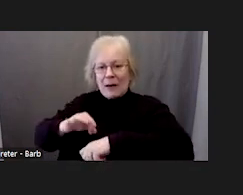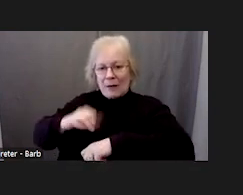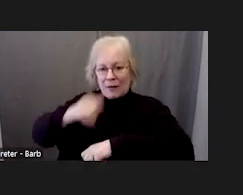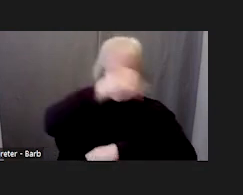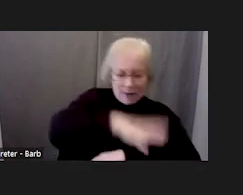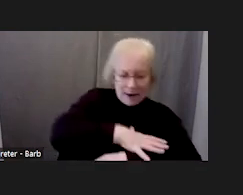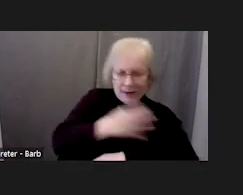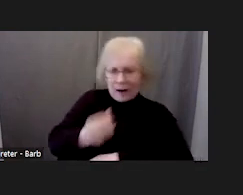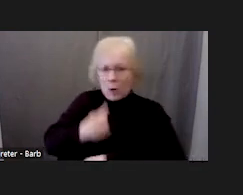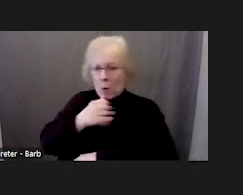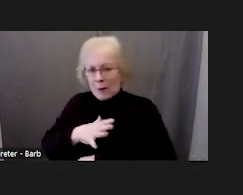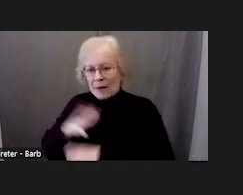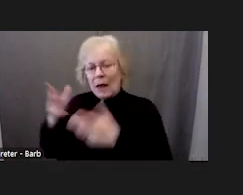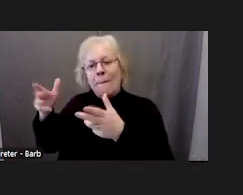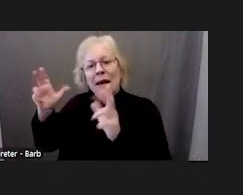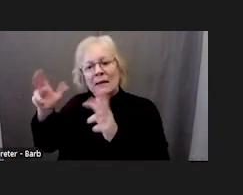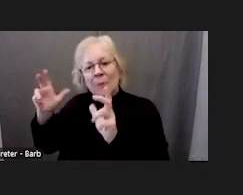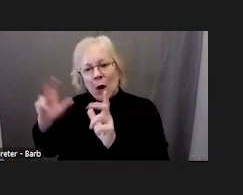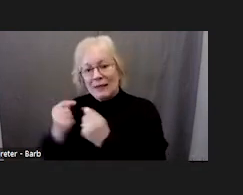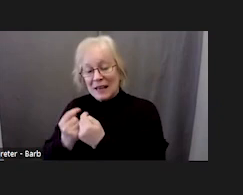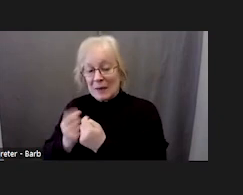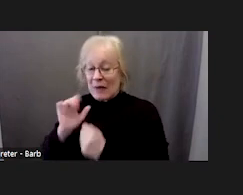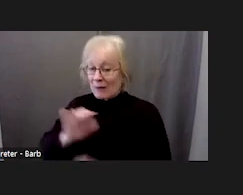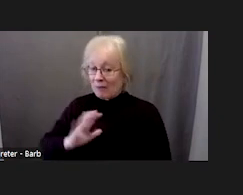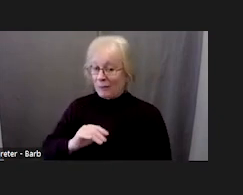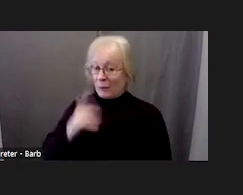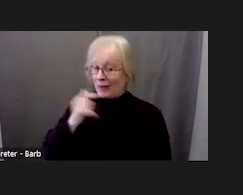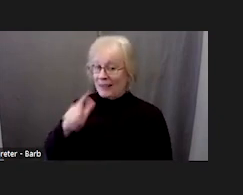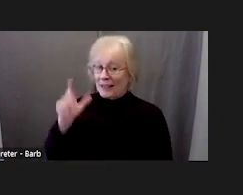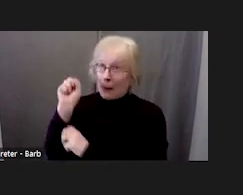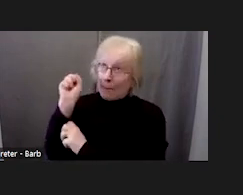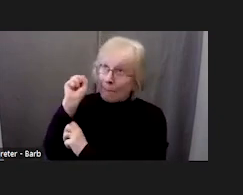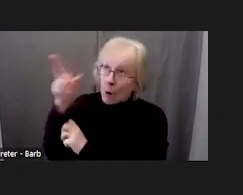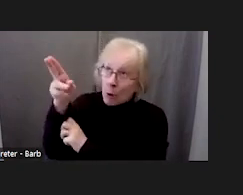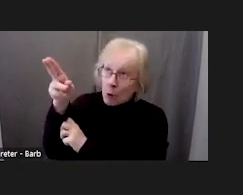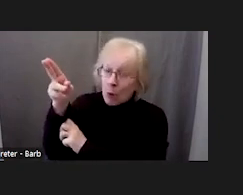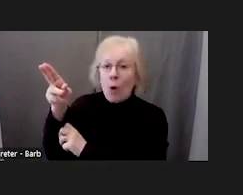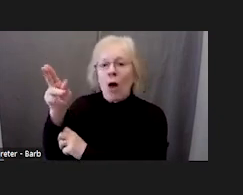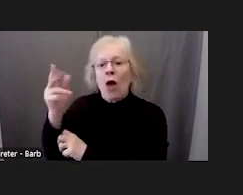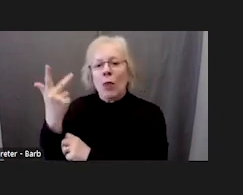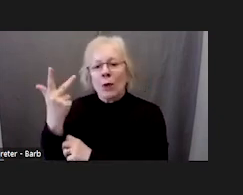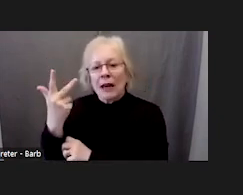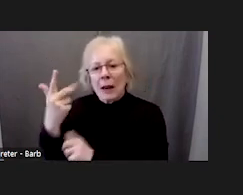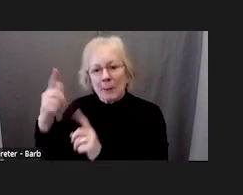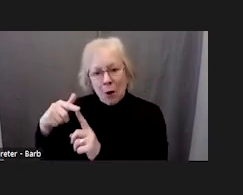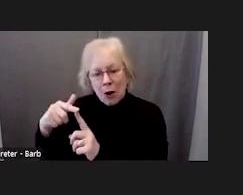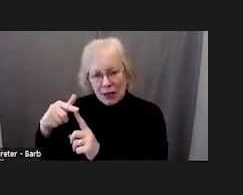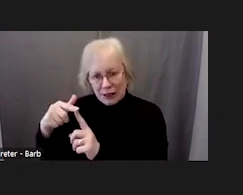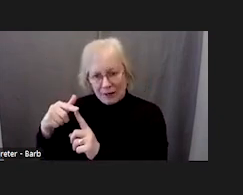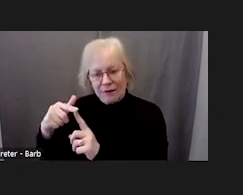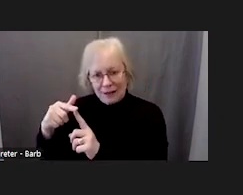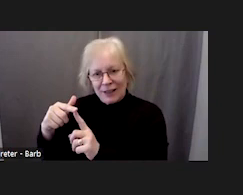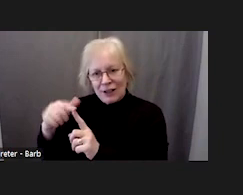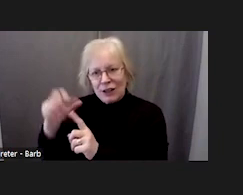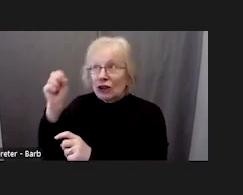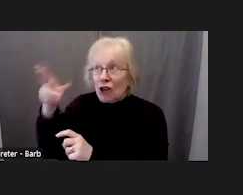really cool because he made a bunch of 3-point shots and the crowd, there was a huge crowd of people and we got it all in